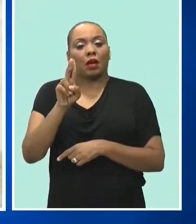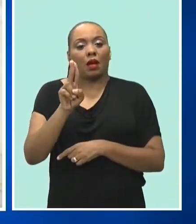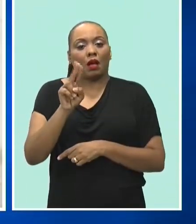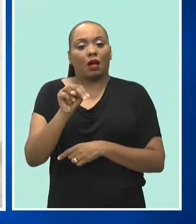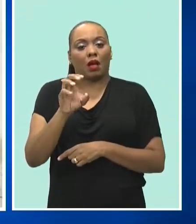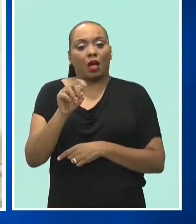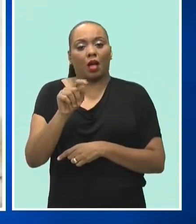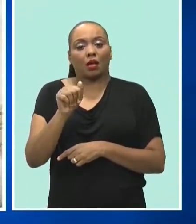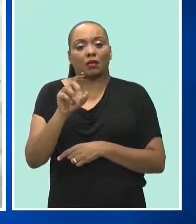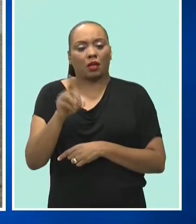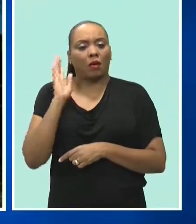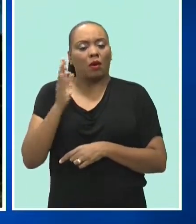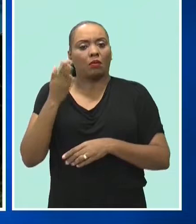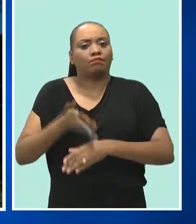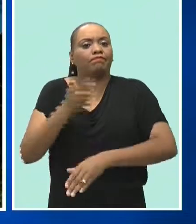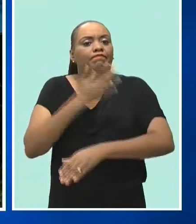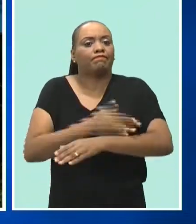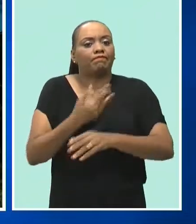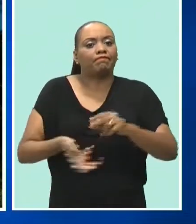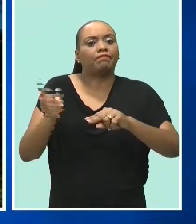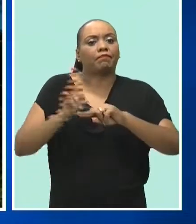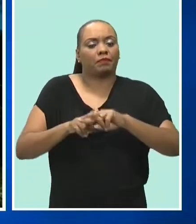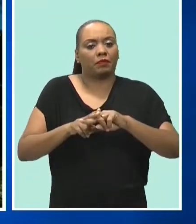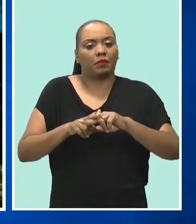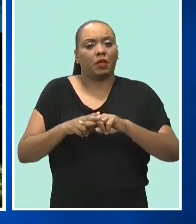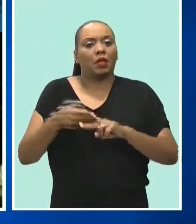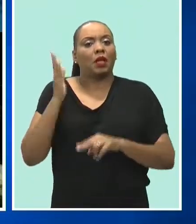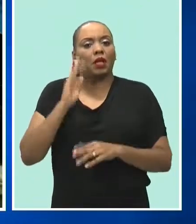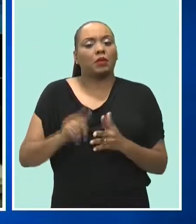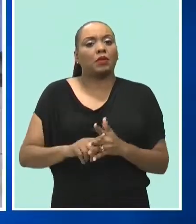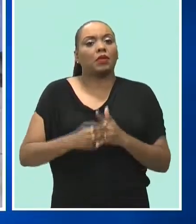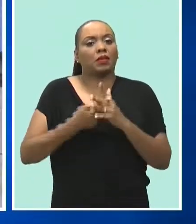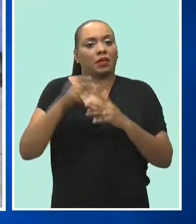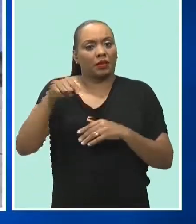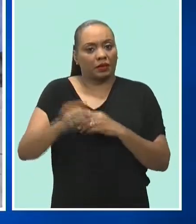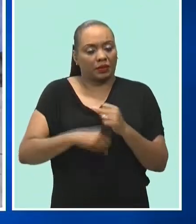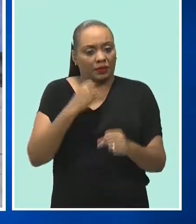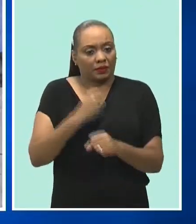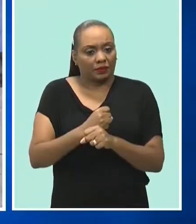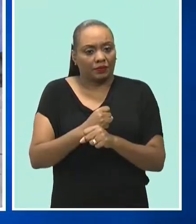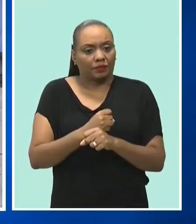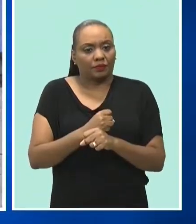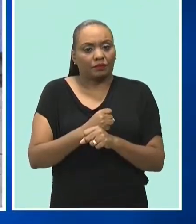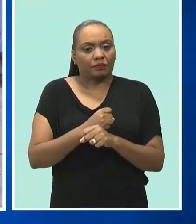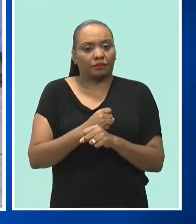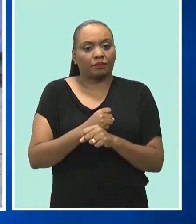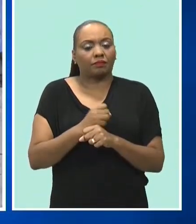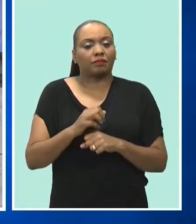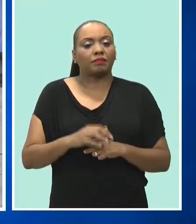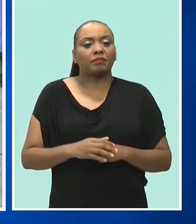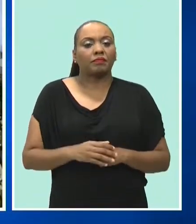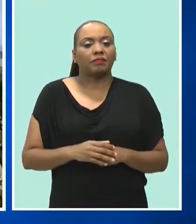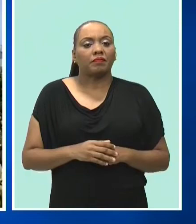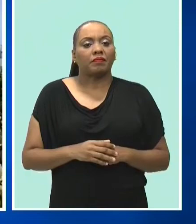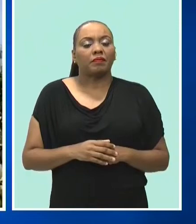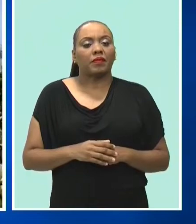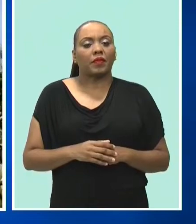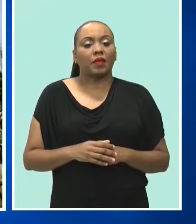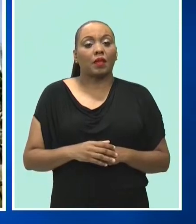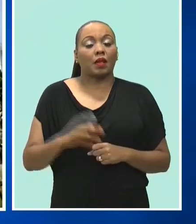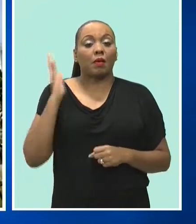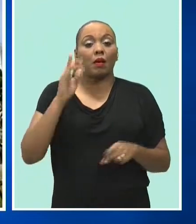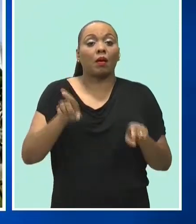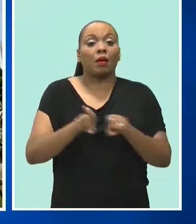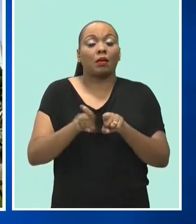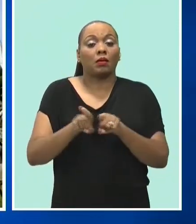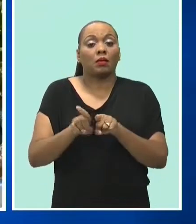activity related to the investment projects that are expected to start during the year. The overall pace of activity will be influenced by the startup date of